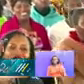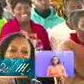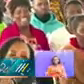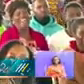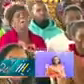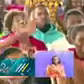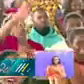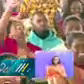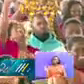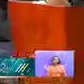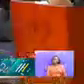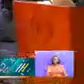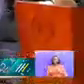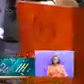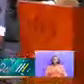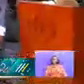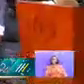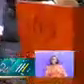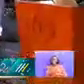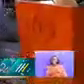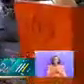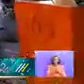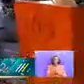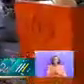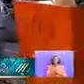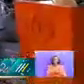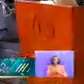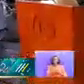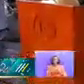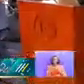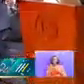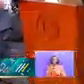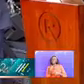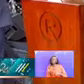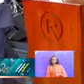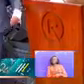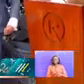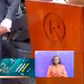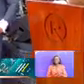generation will not die without the gospel Pastor